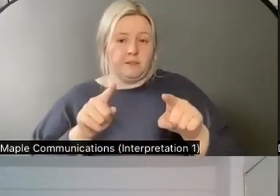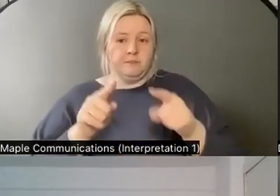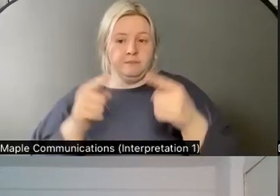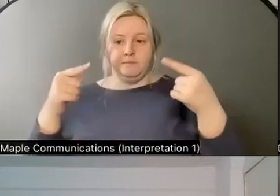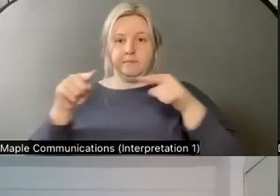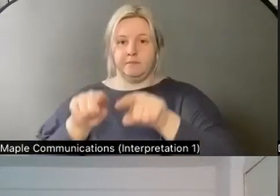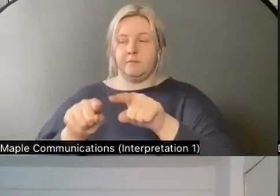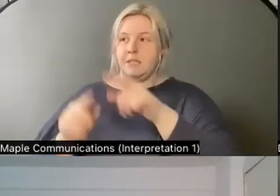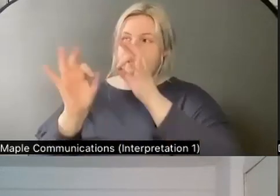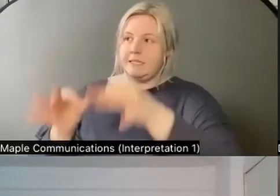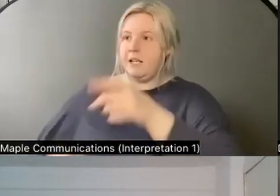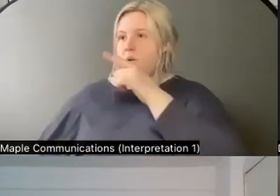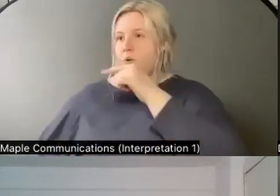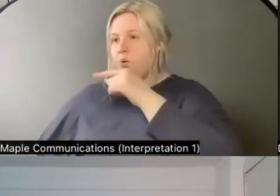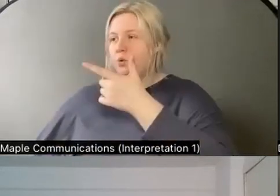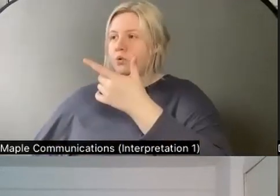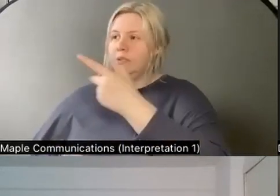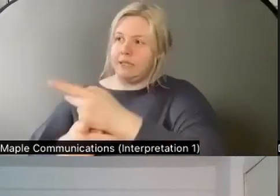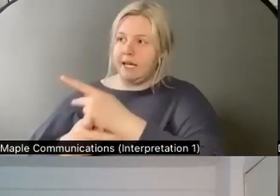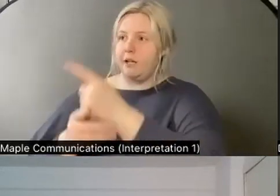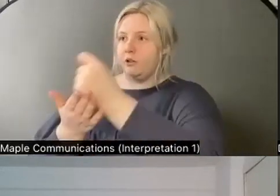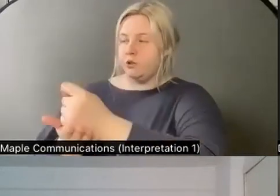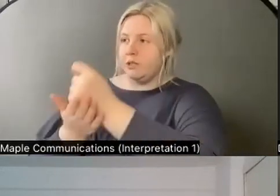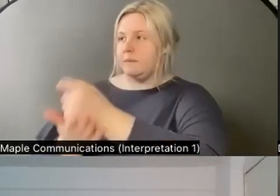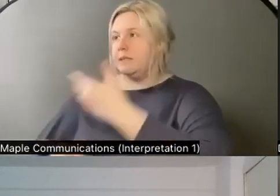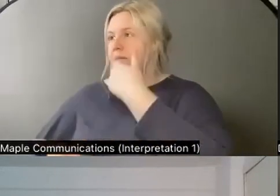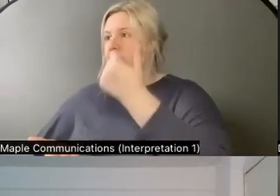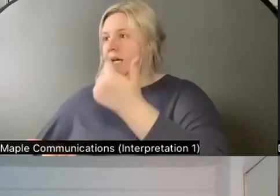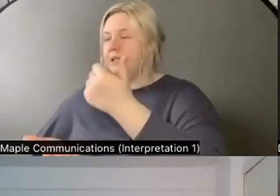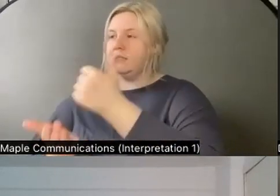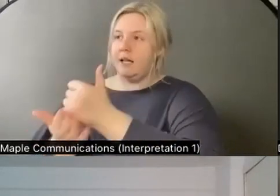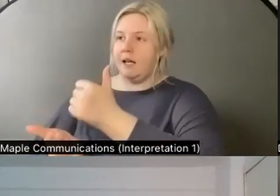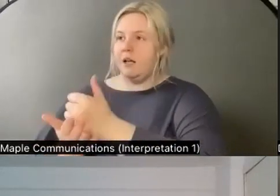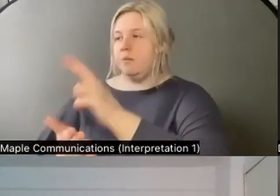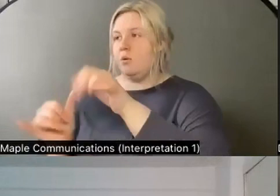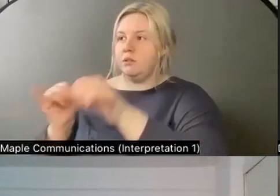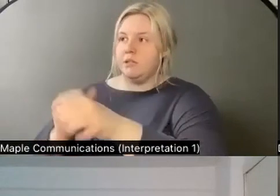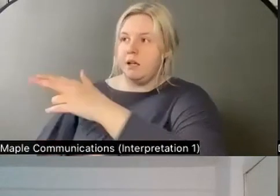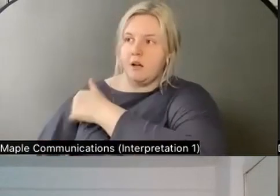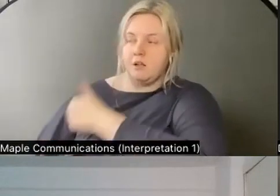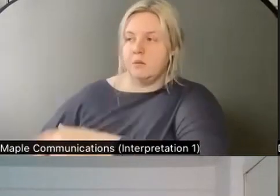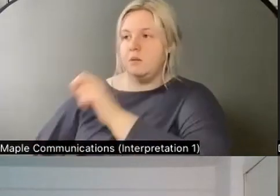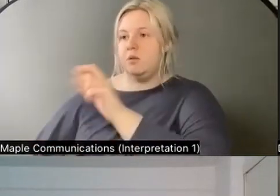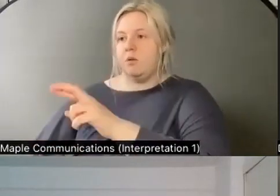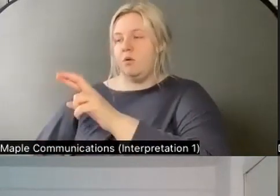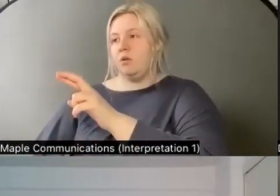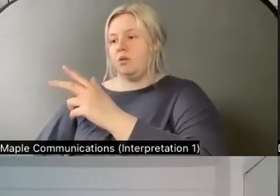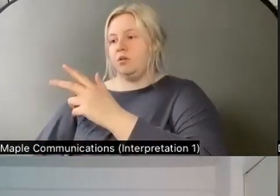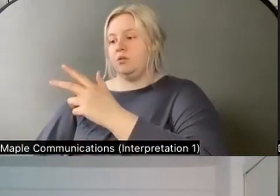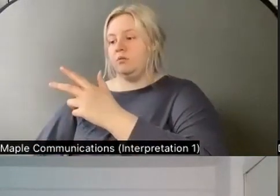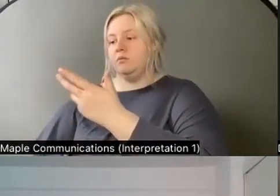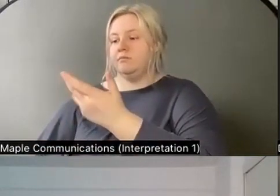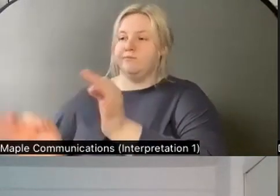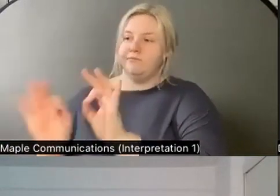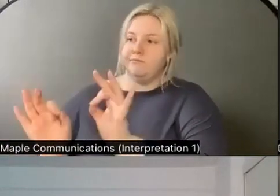and thus like potentially like extending their stay in an institution, or deciding who